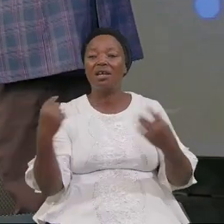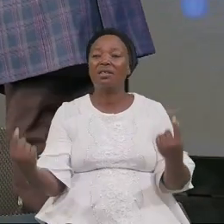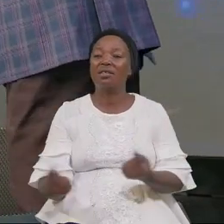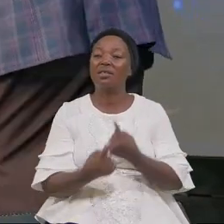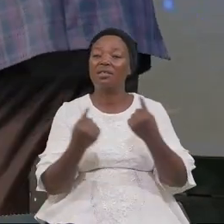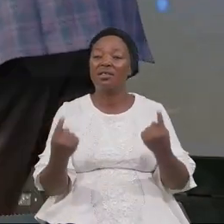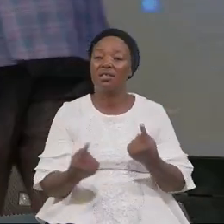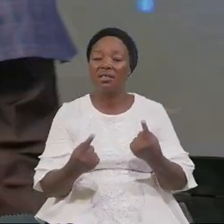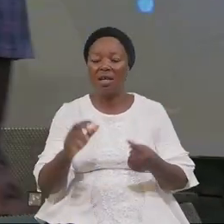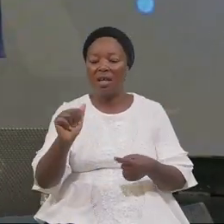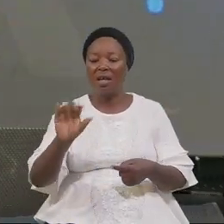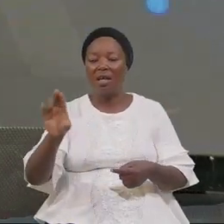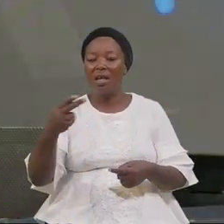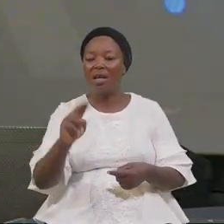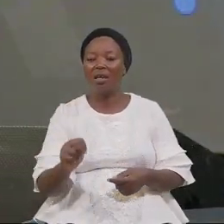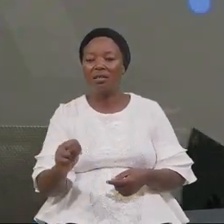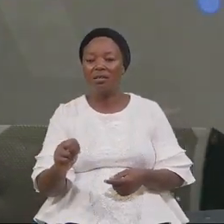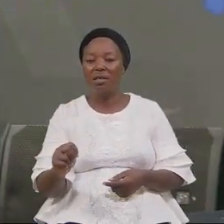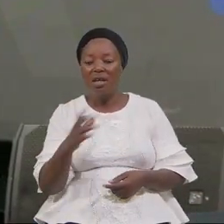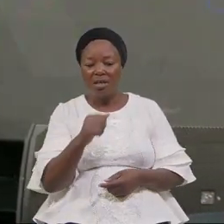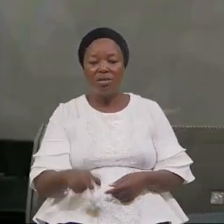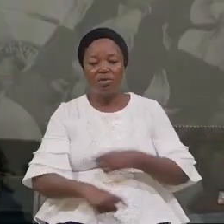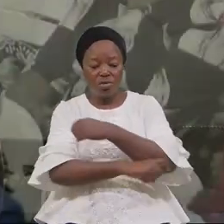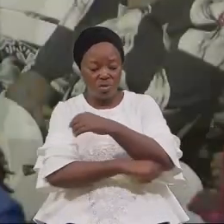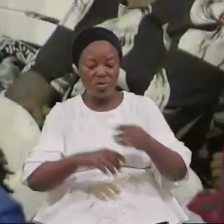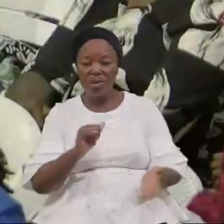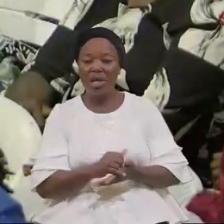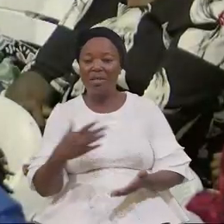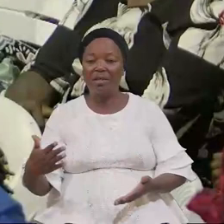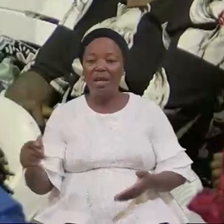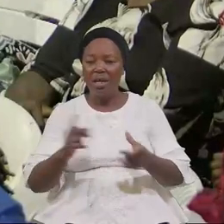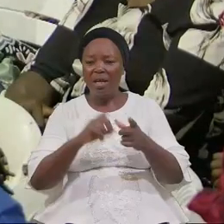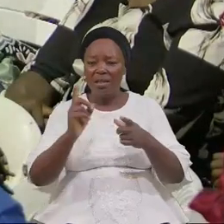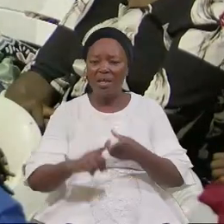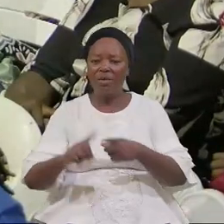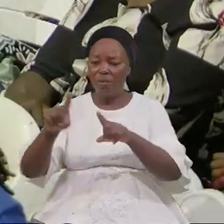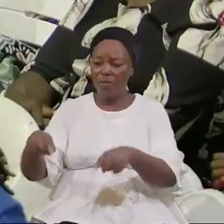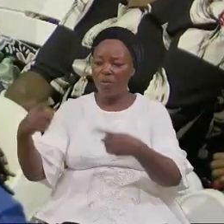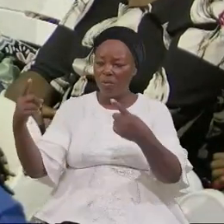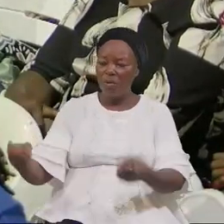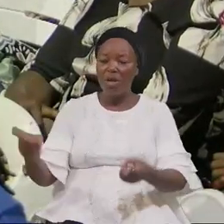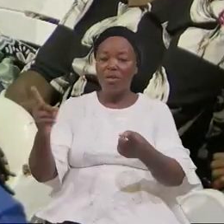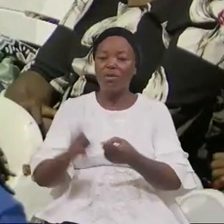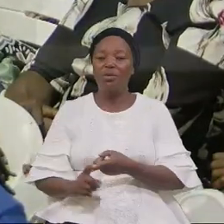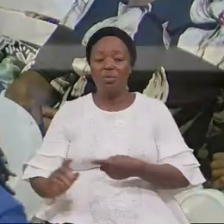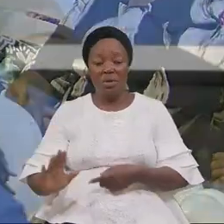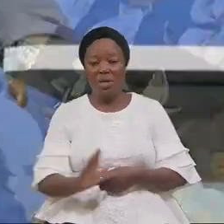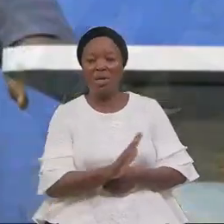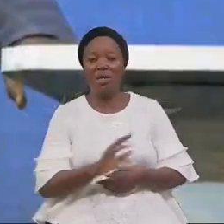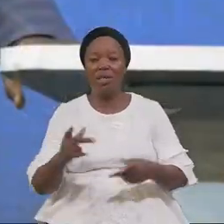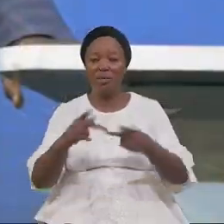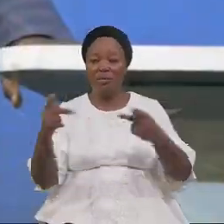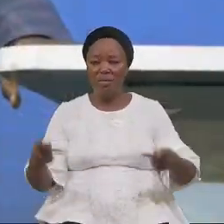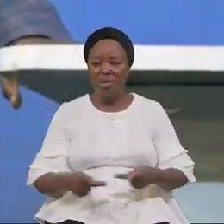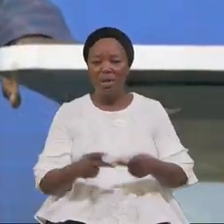Achan, he stole that thing, and he went to his apartment,